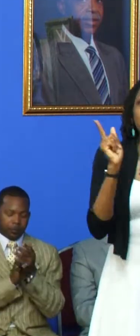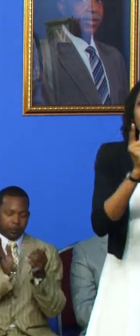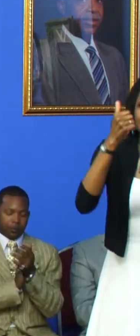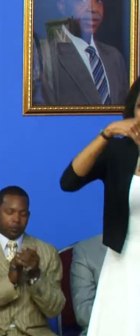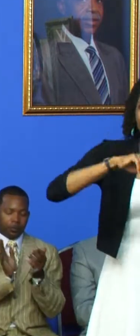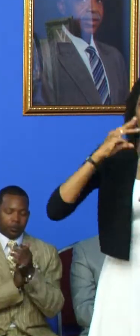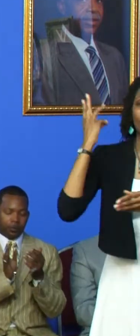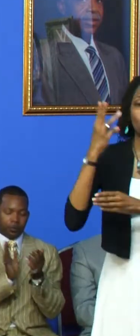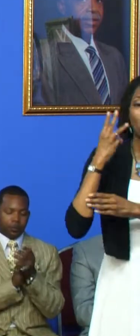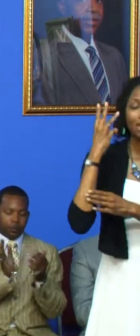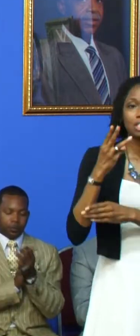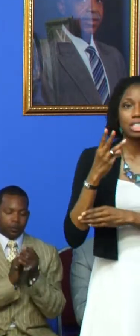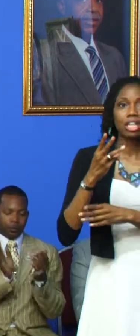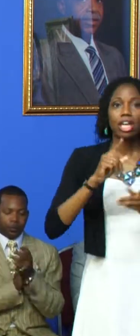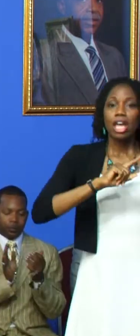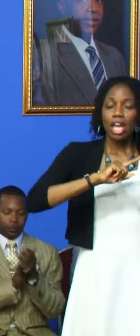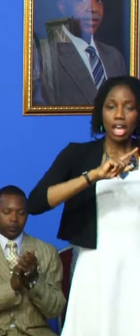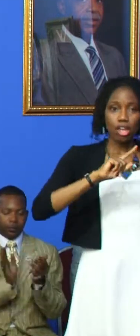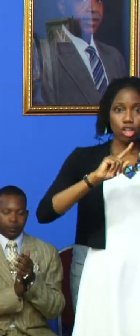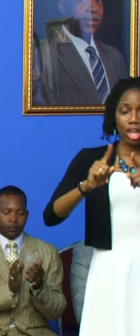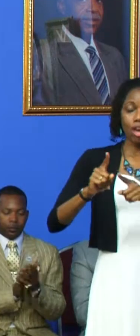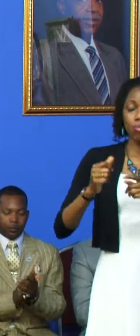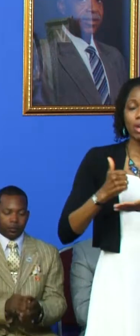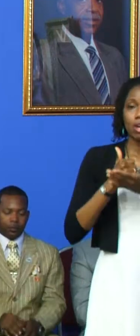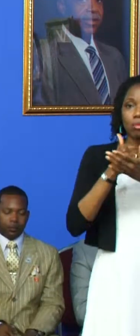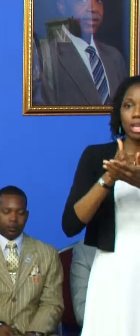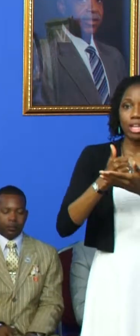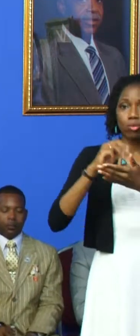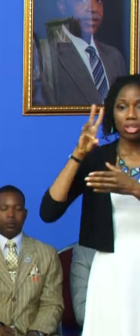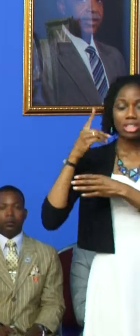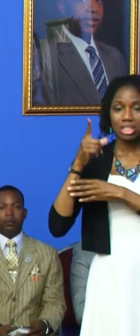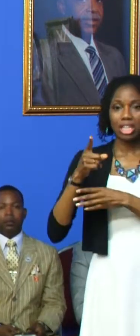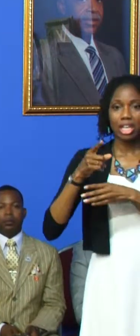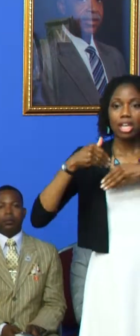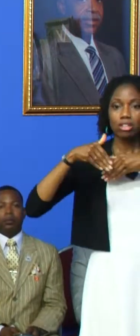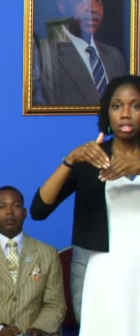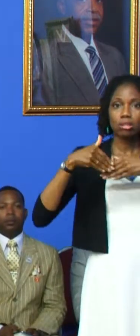and stand up for a dream that made a way for you.